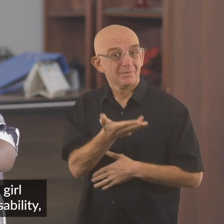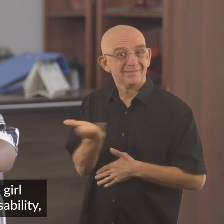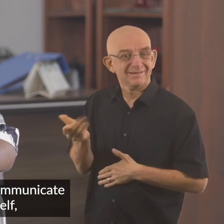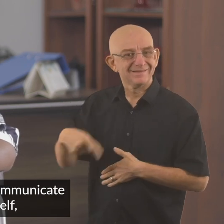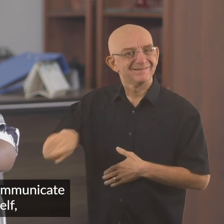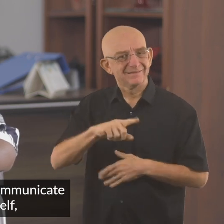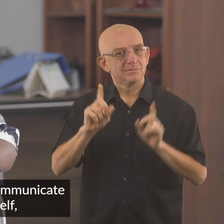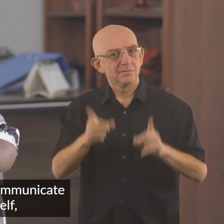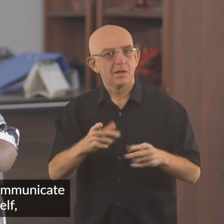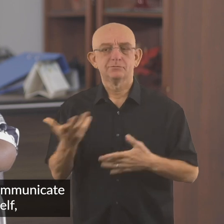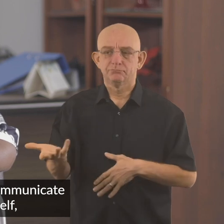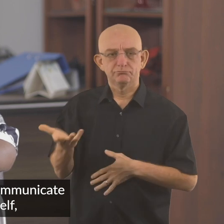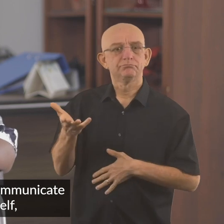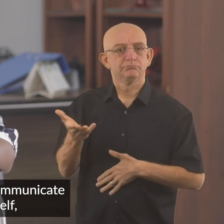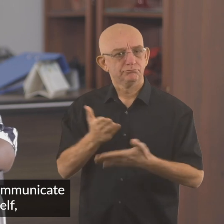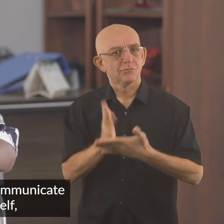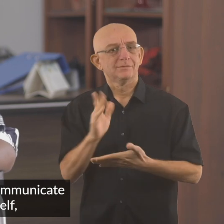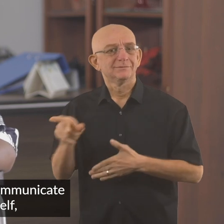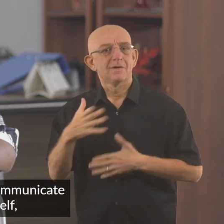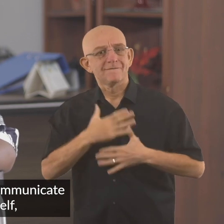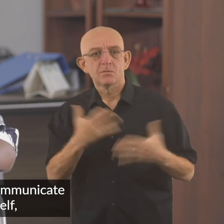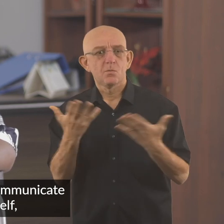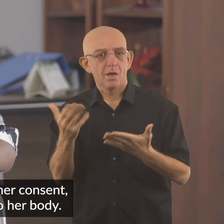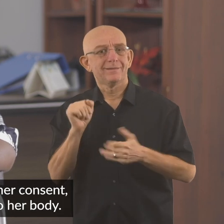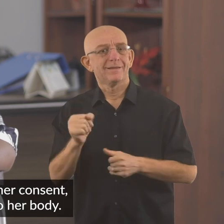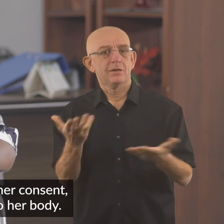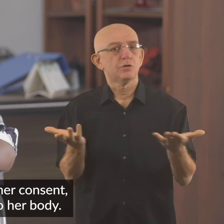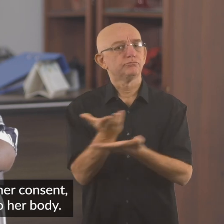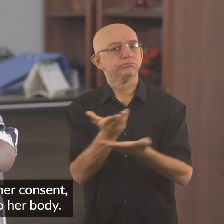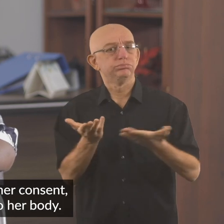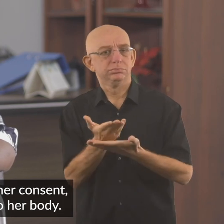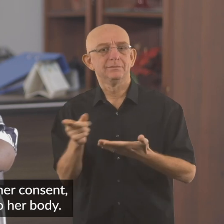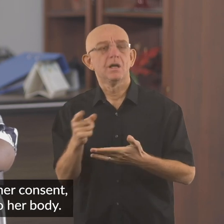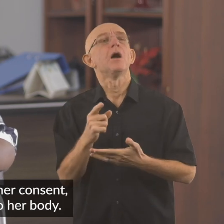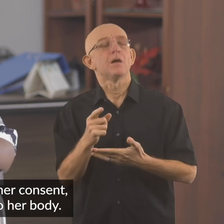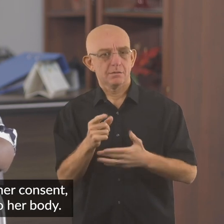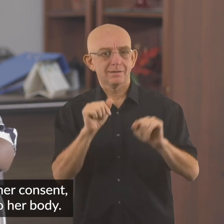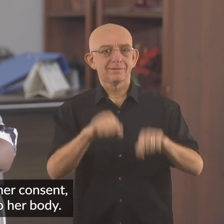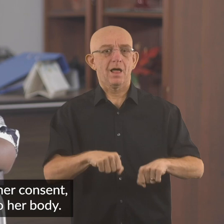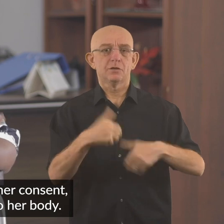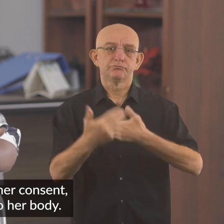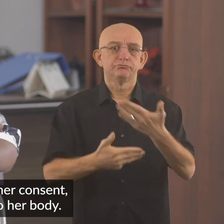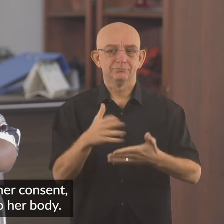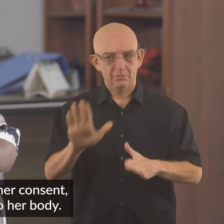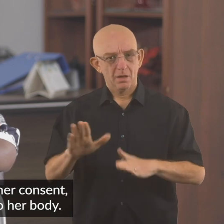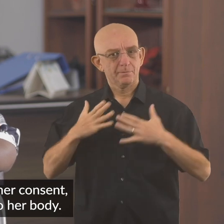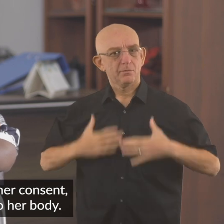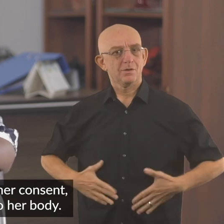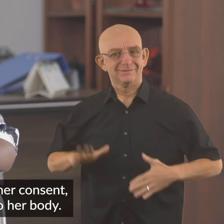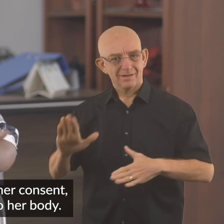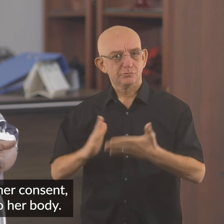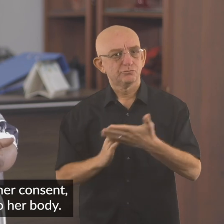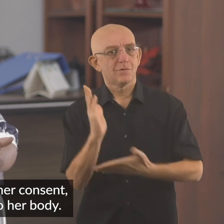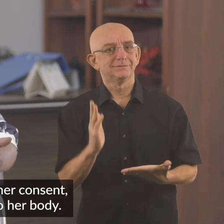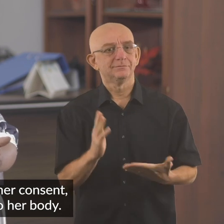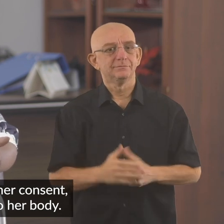disability, such that she's able to communicate her needs by herself and also, you know, state her consent because